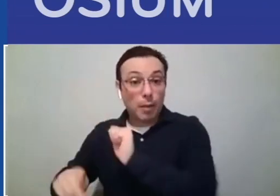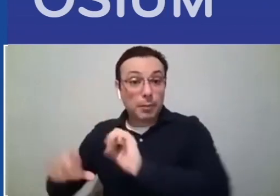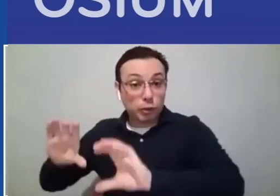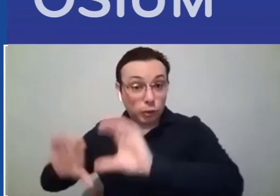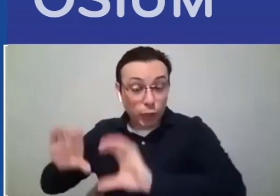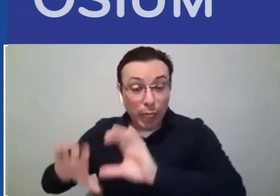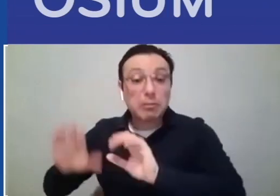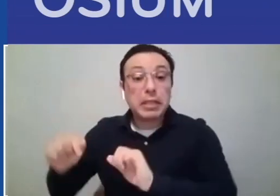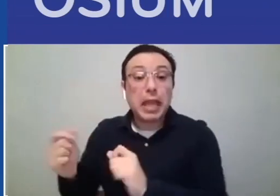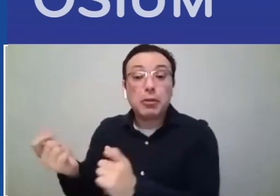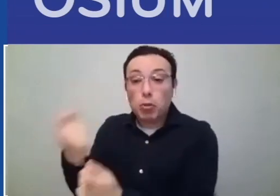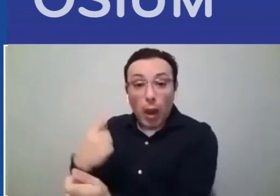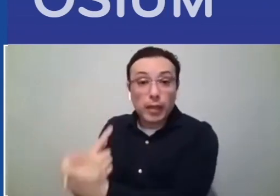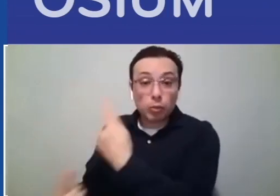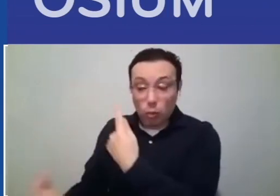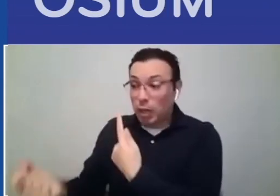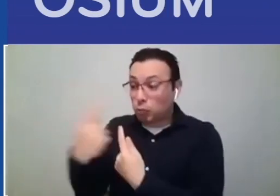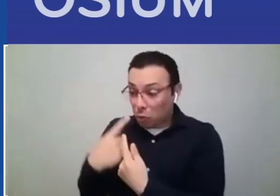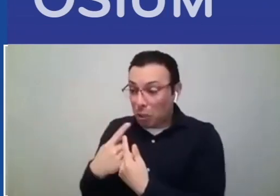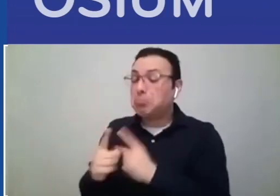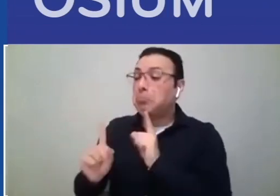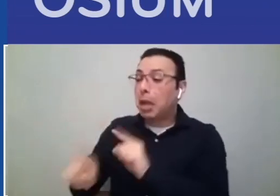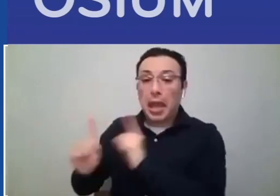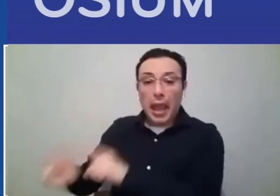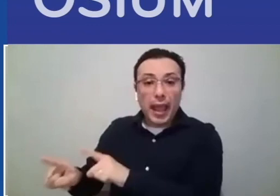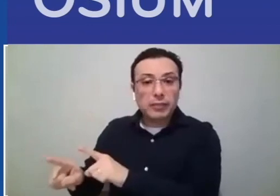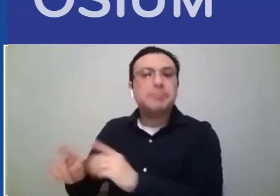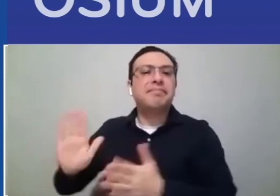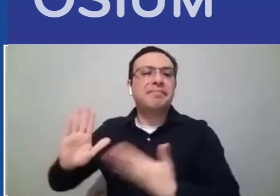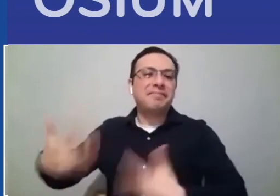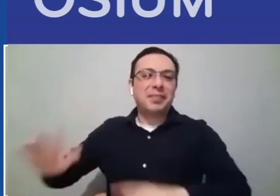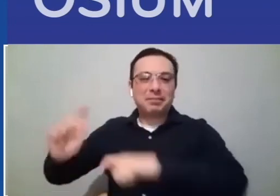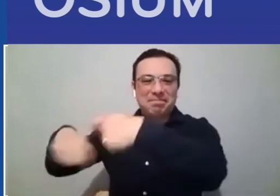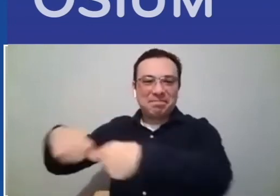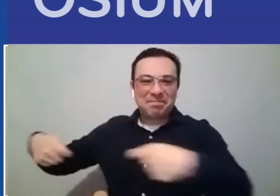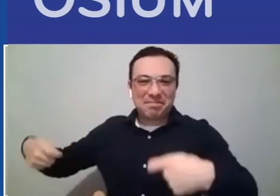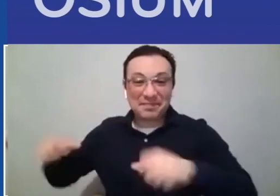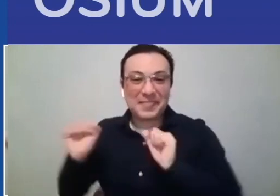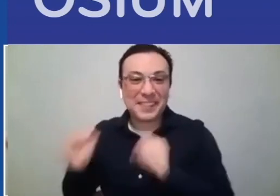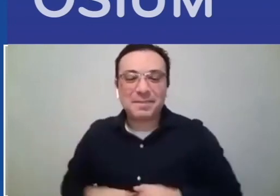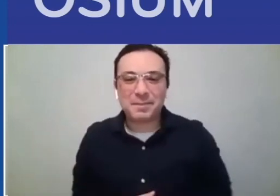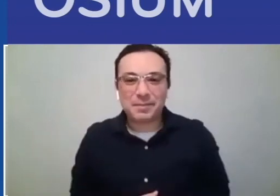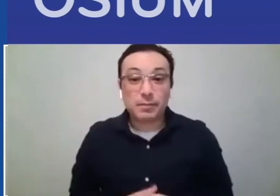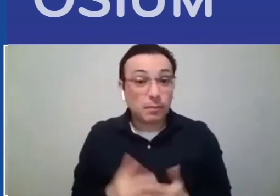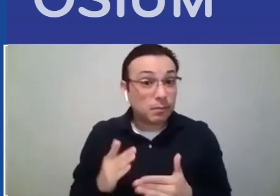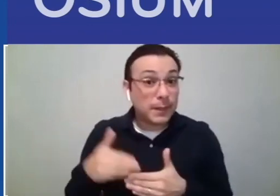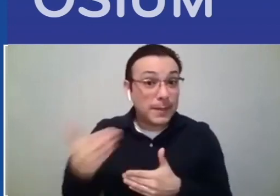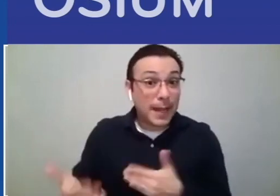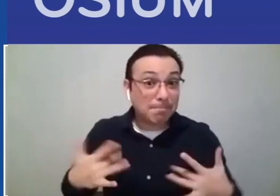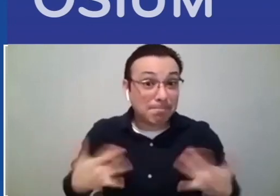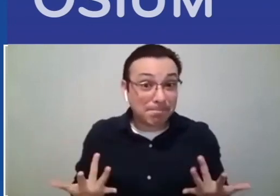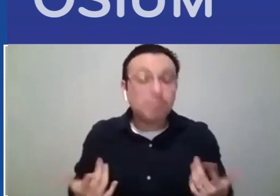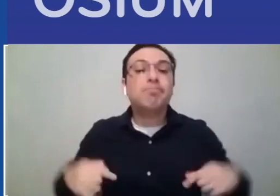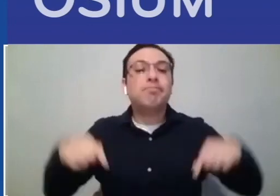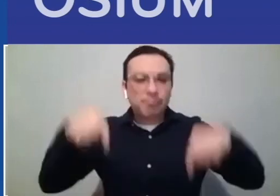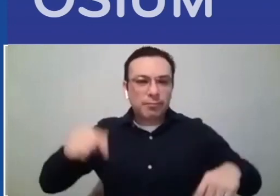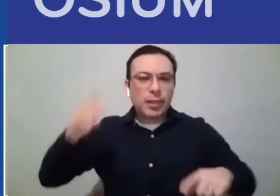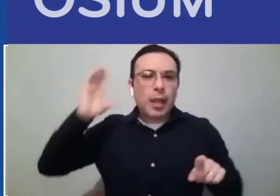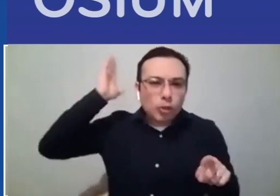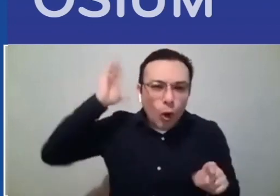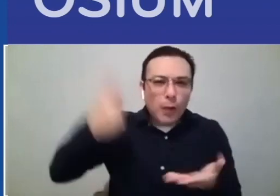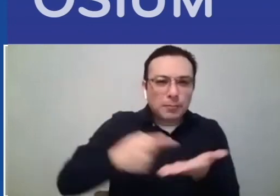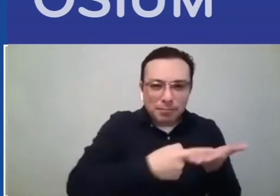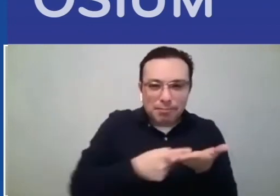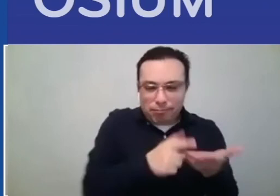and Brandon Kazin-Maddox and Michael Barrios from LC Interpreting Services for their invaluable support. We are heading over to the